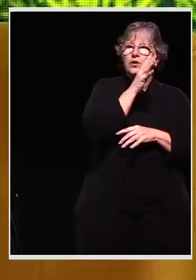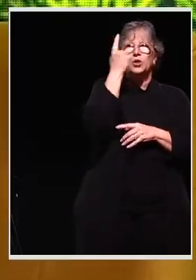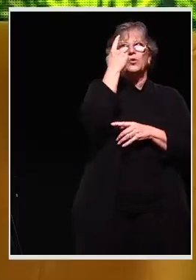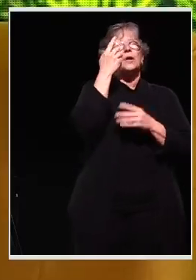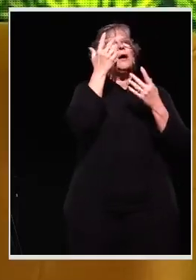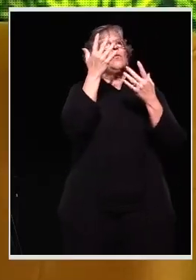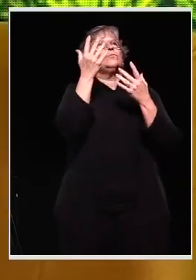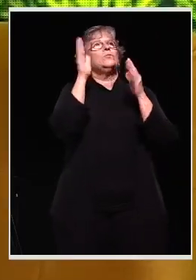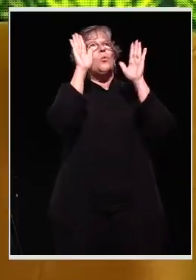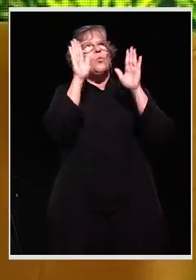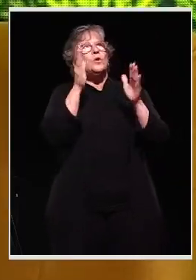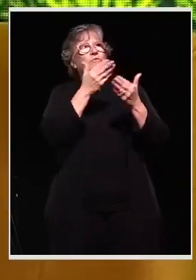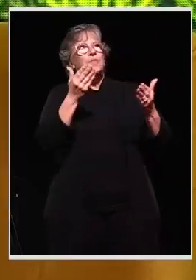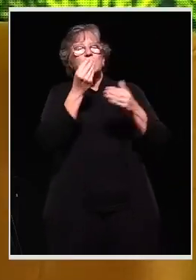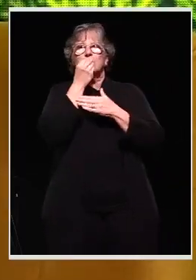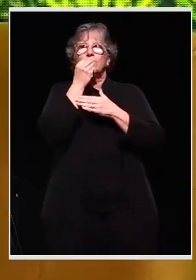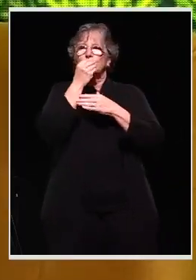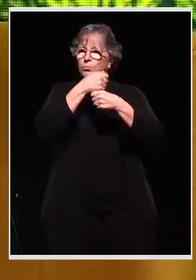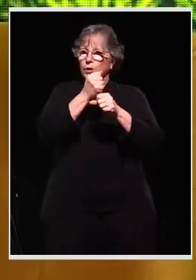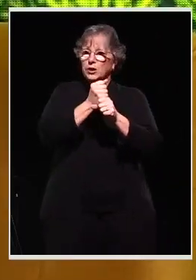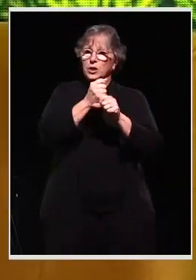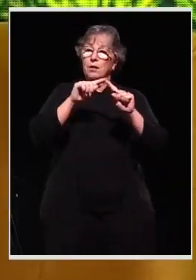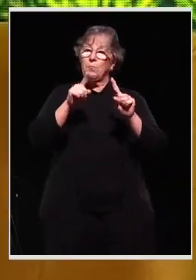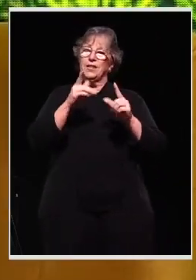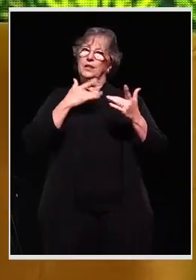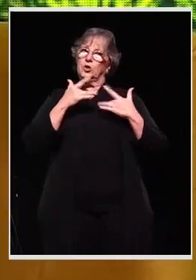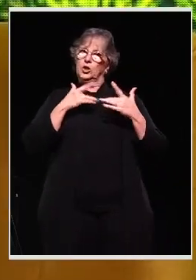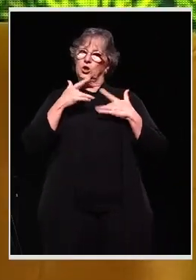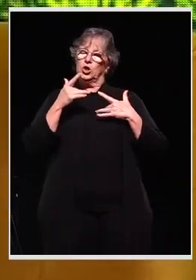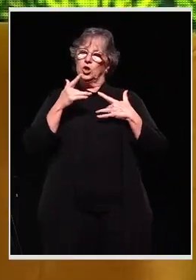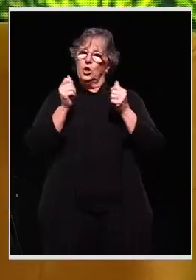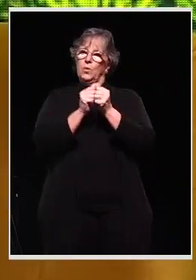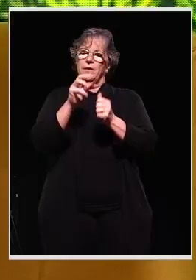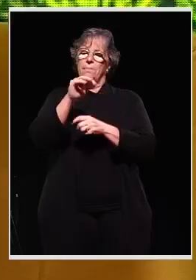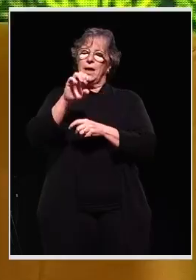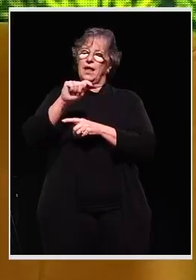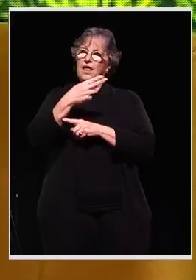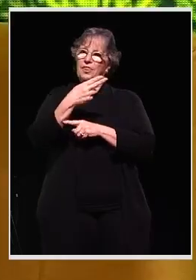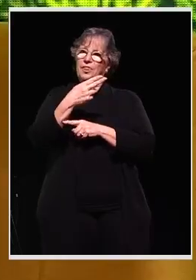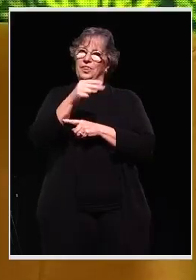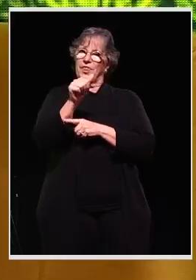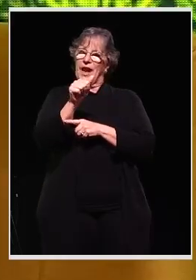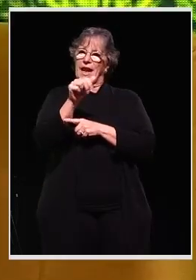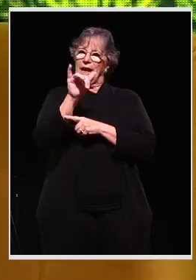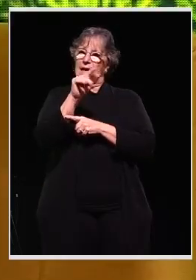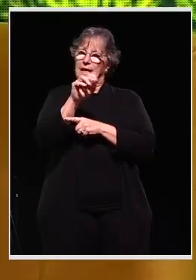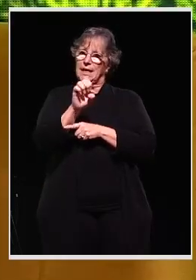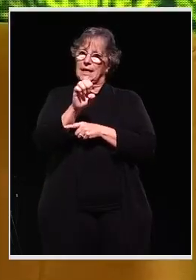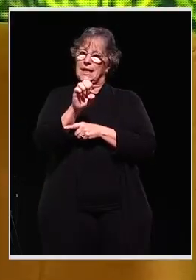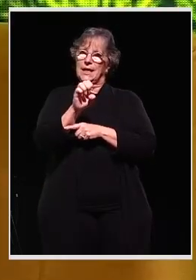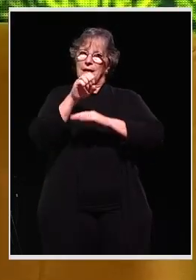in food production, but there is a concern regarding methane and methane emissions. So let's